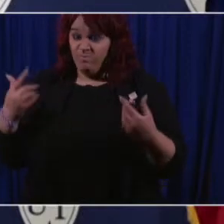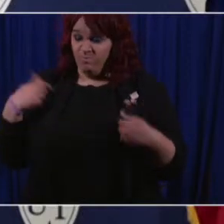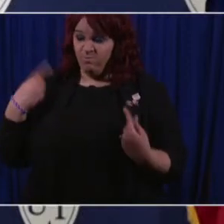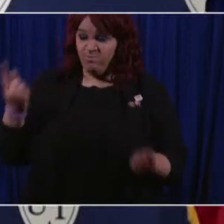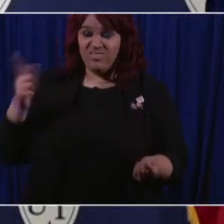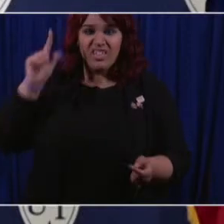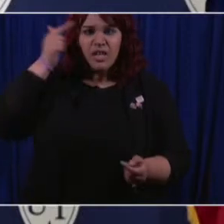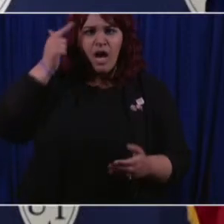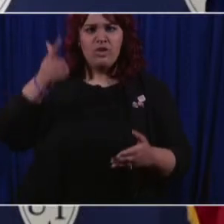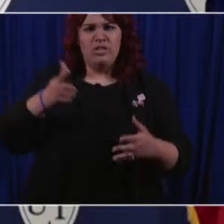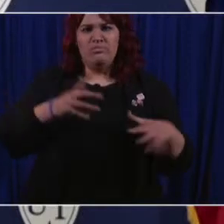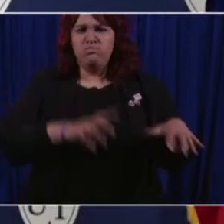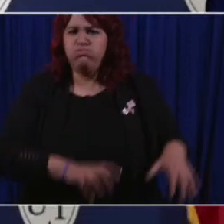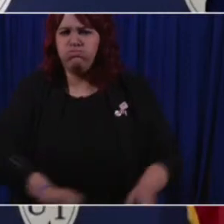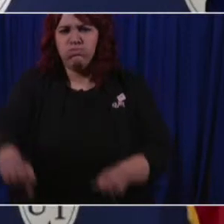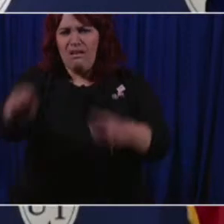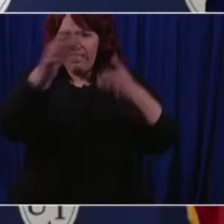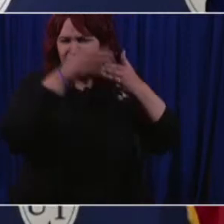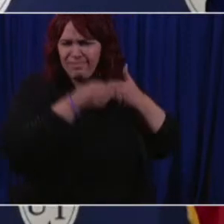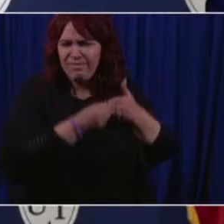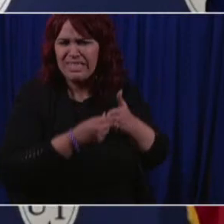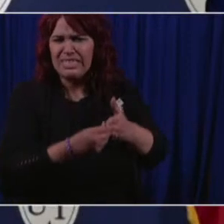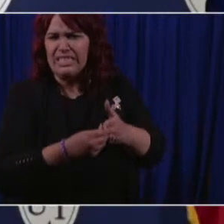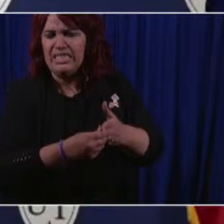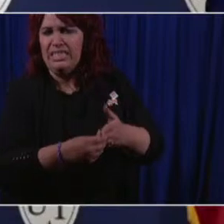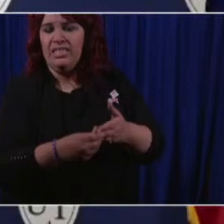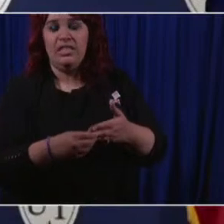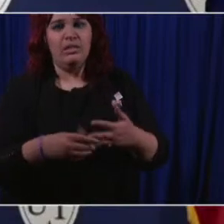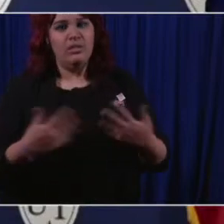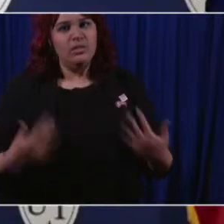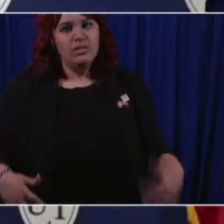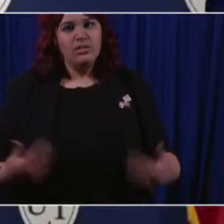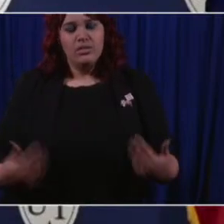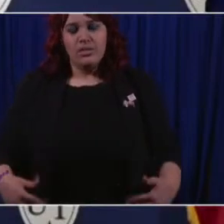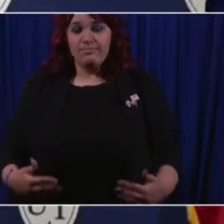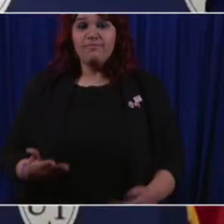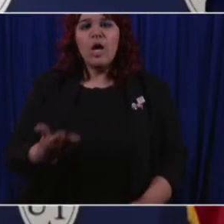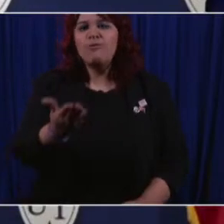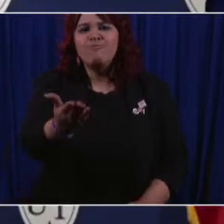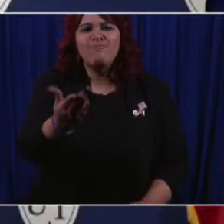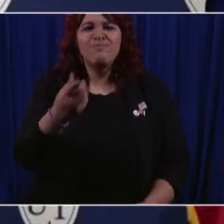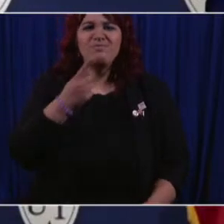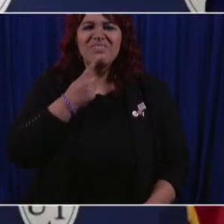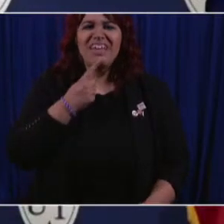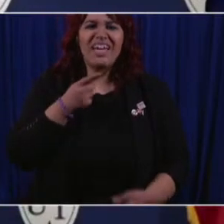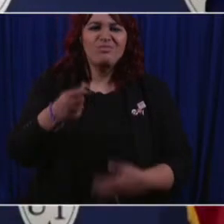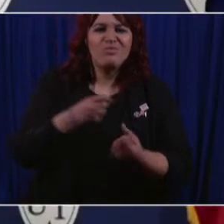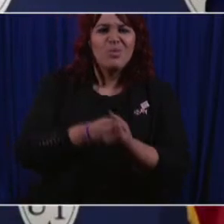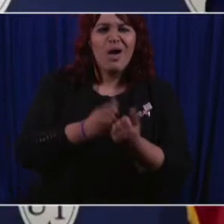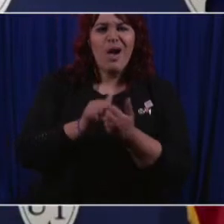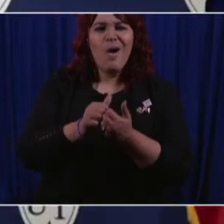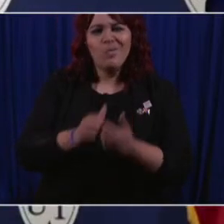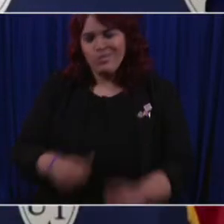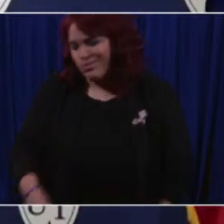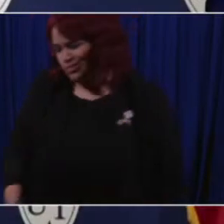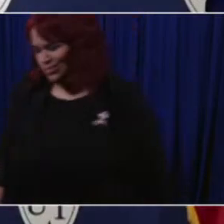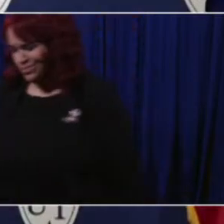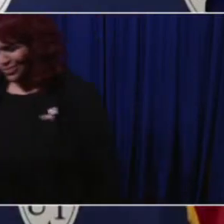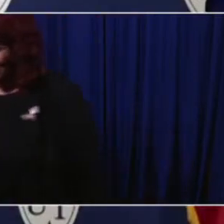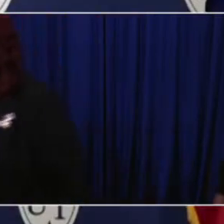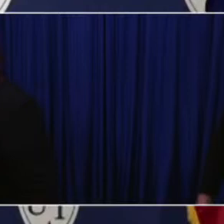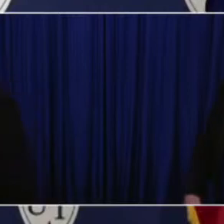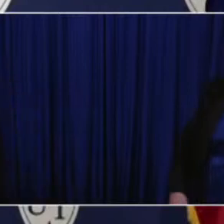places? Well, it has been a crazy year. He hasn't left home that much in the past year because we've